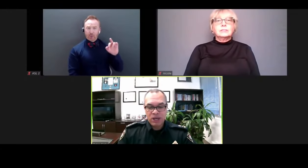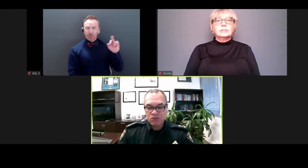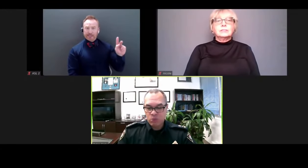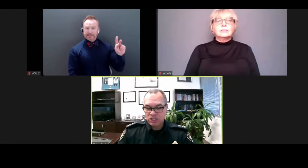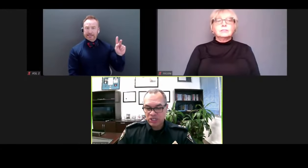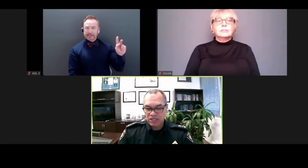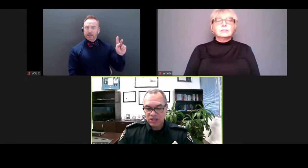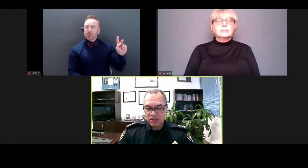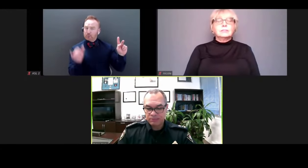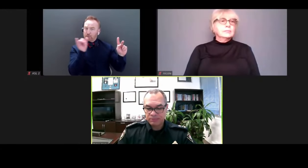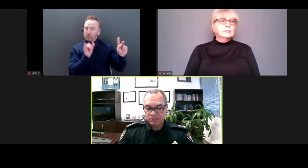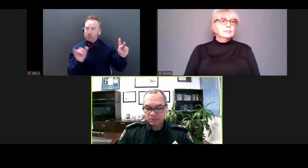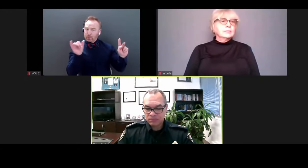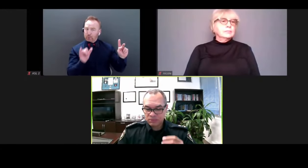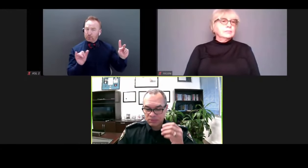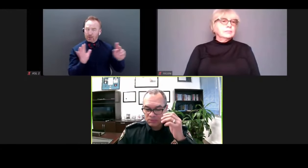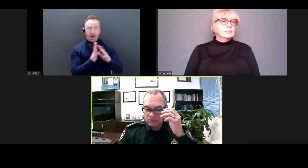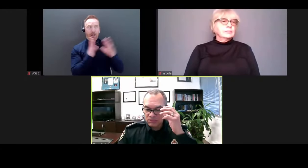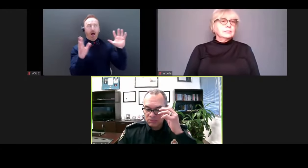incredible amount of work to get done.